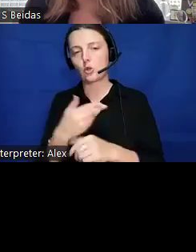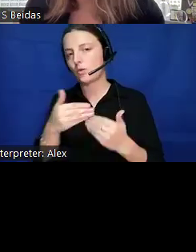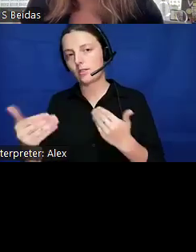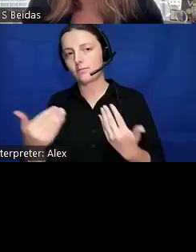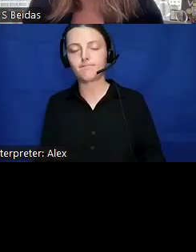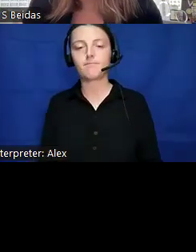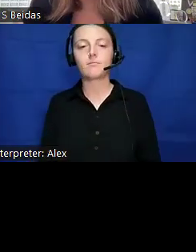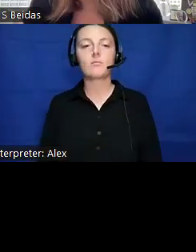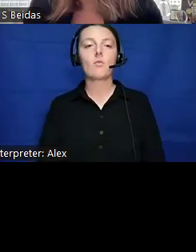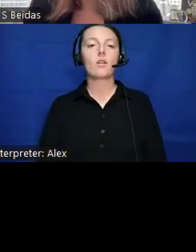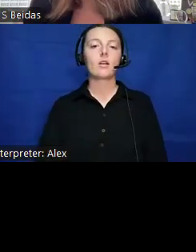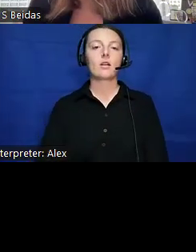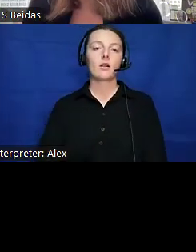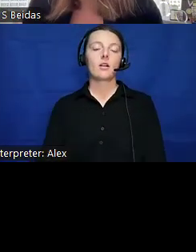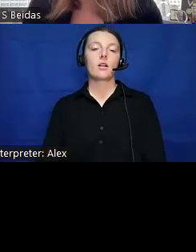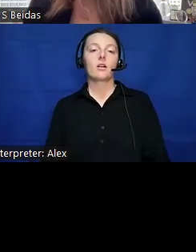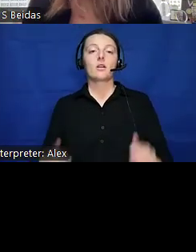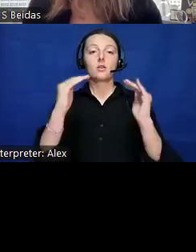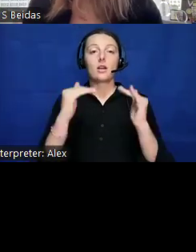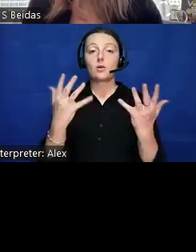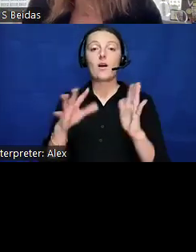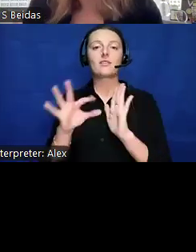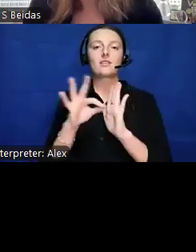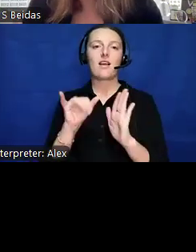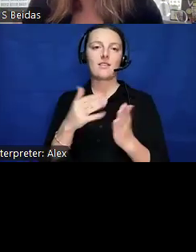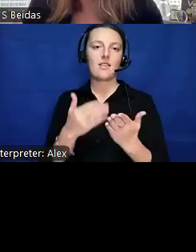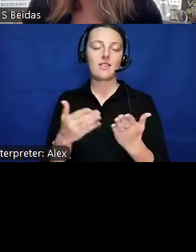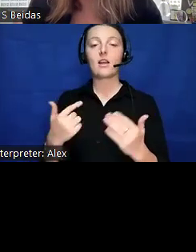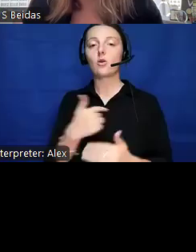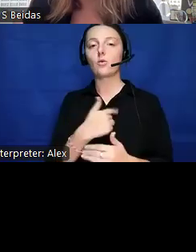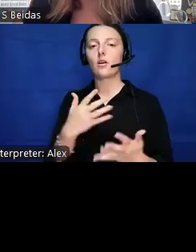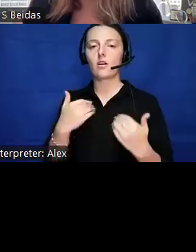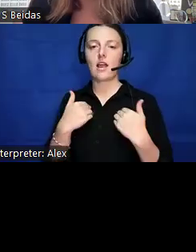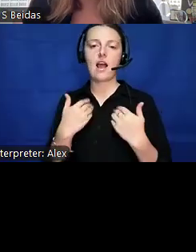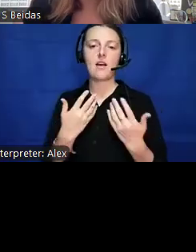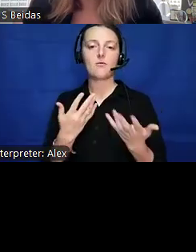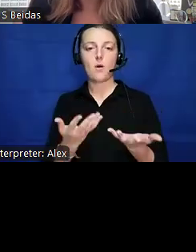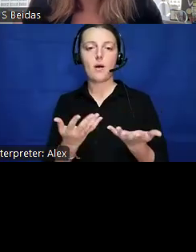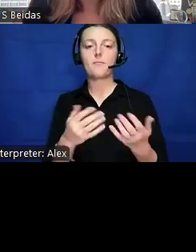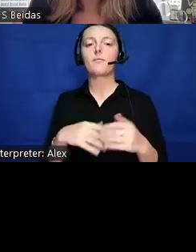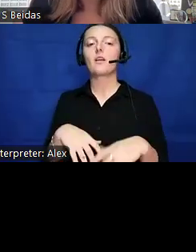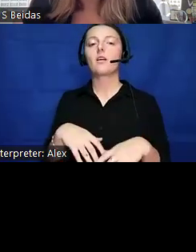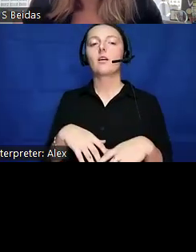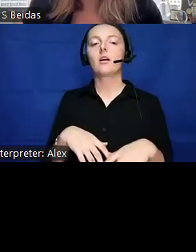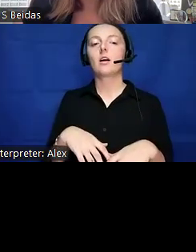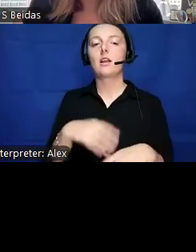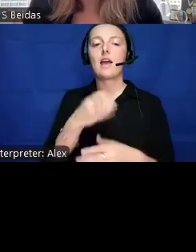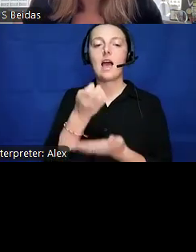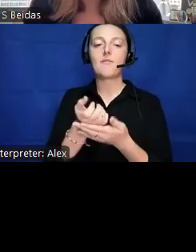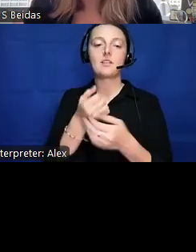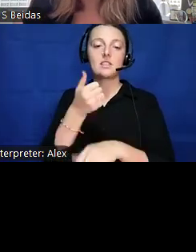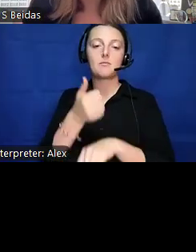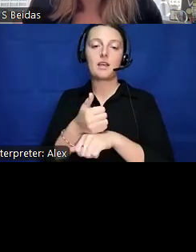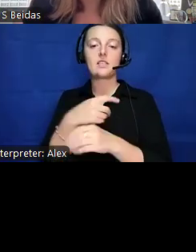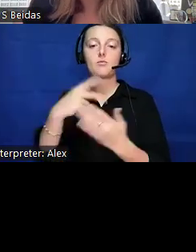The next stage would be to select the thing. There was already an existing evidence-based program that had been tested in a large-scale